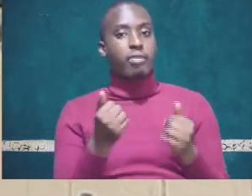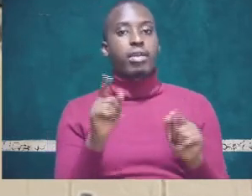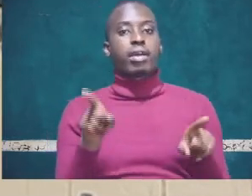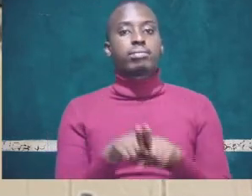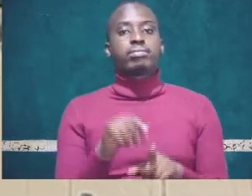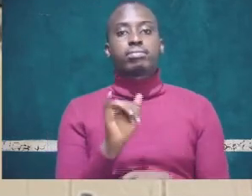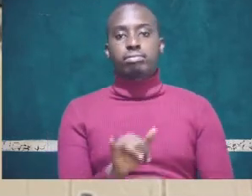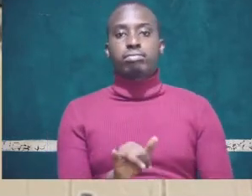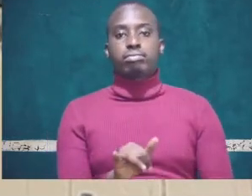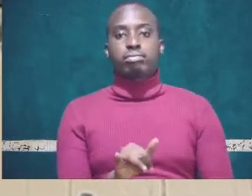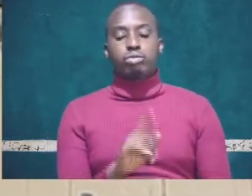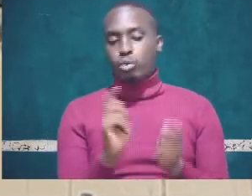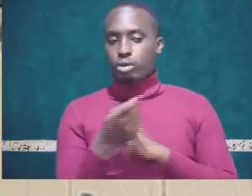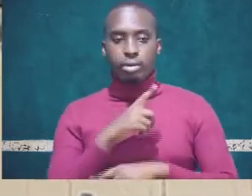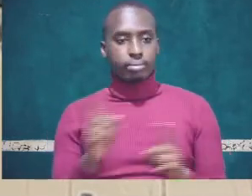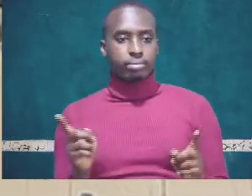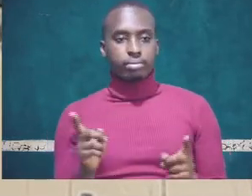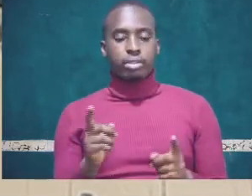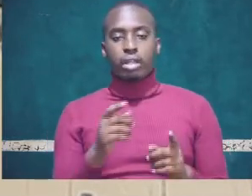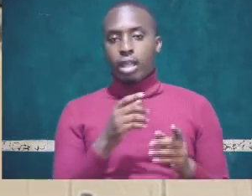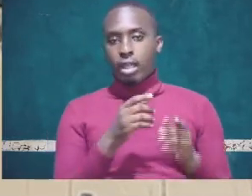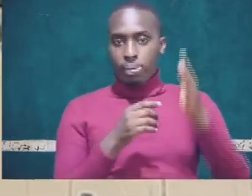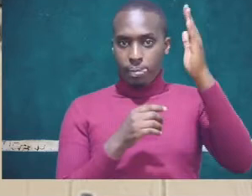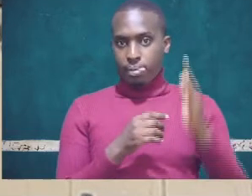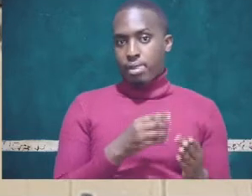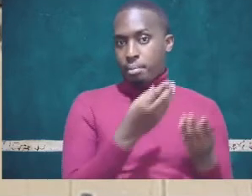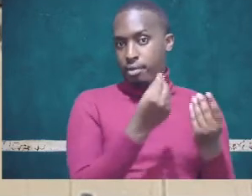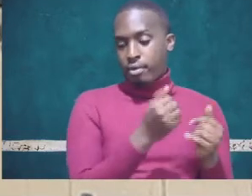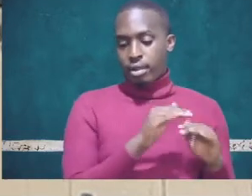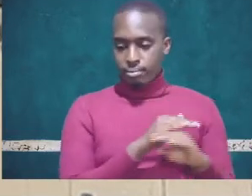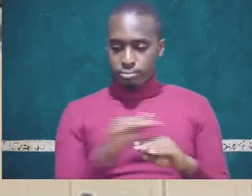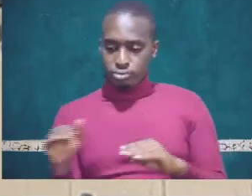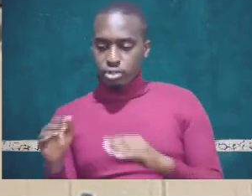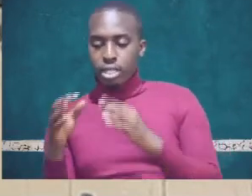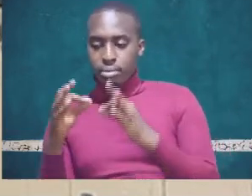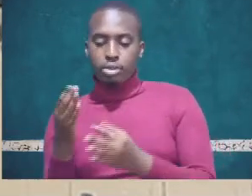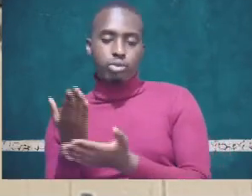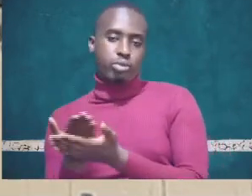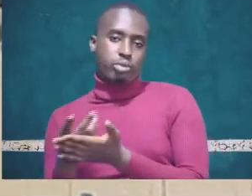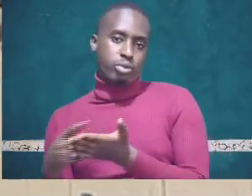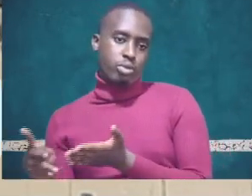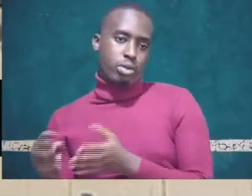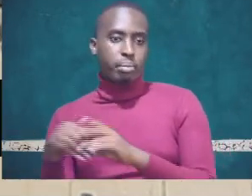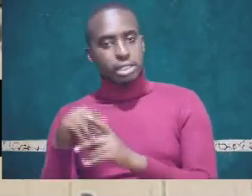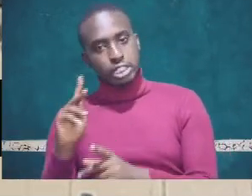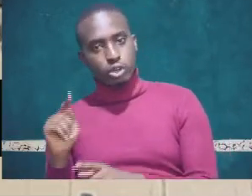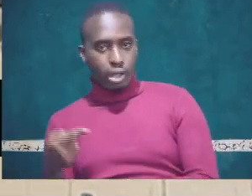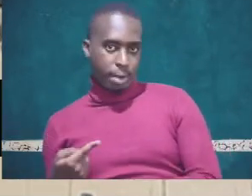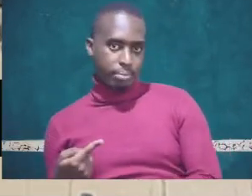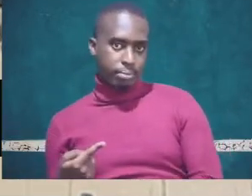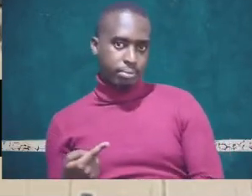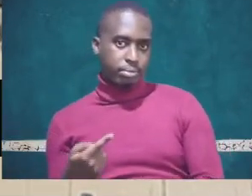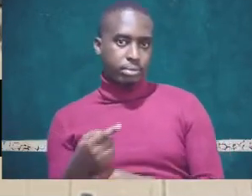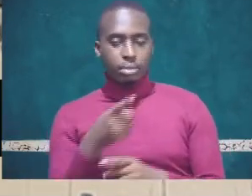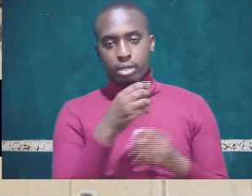quantity demanded. We have quantity demanded, and maybe it is in kilograms. And here,